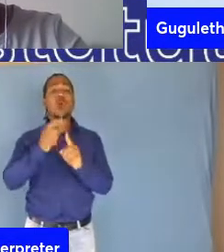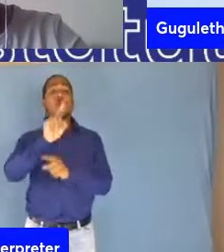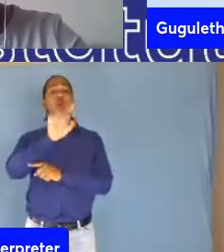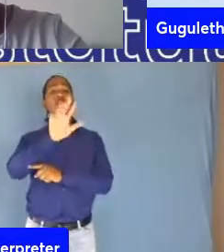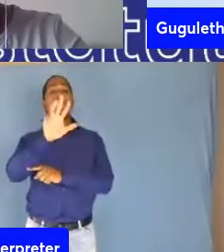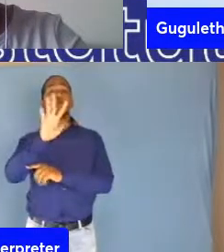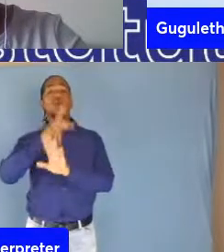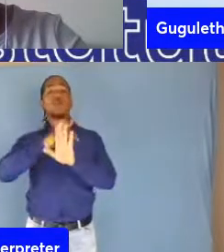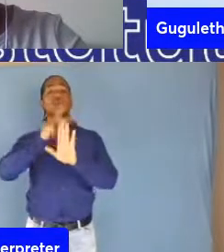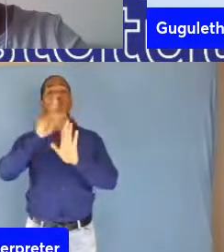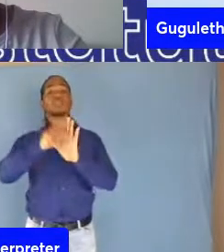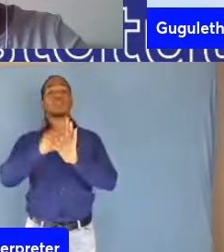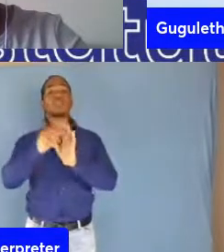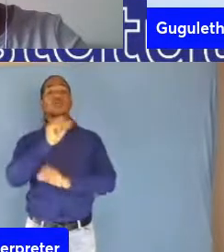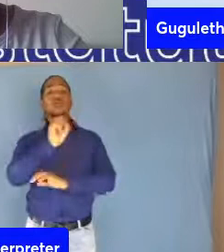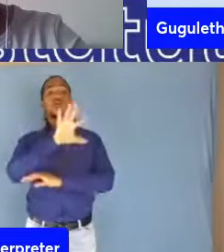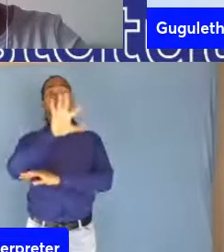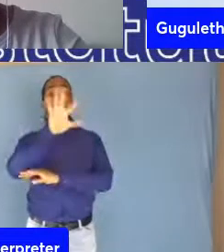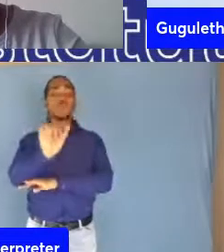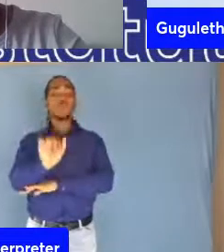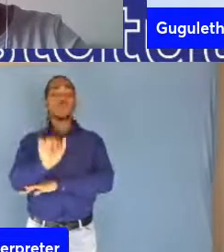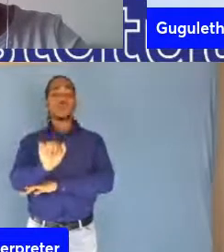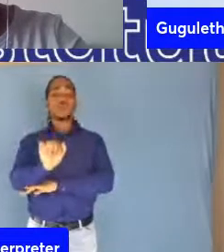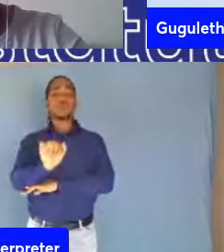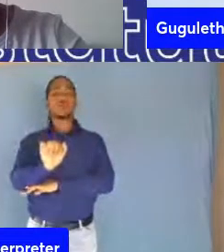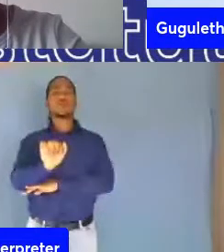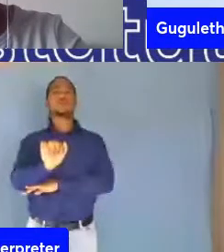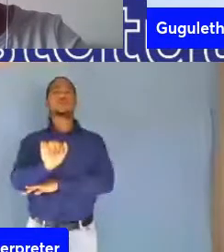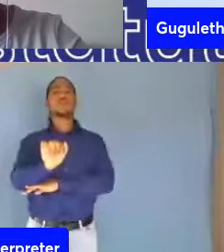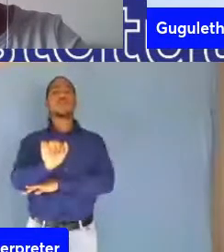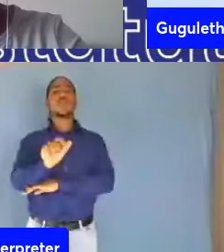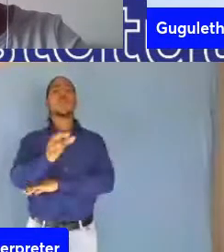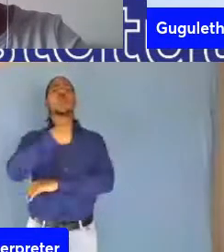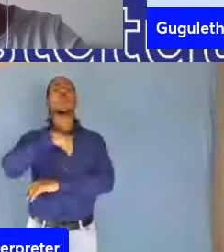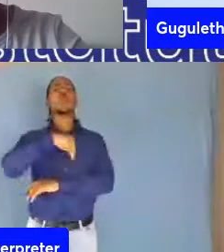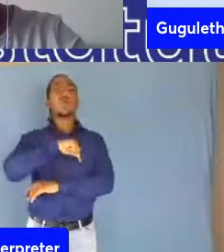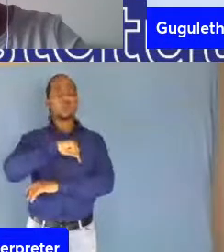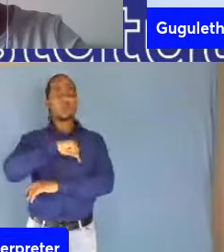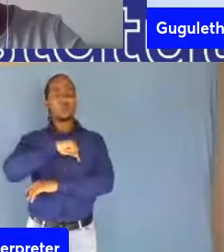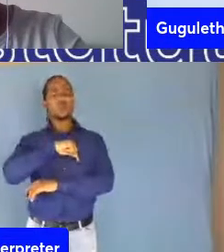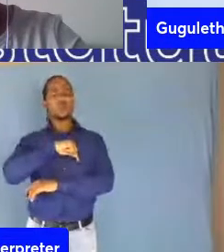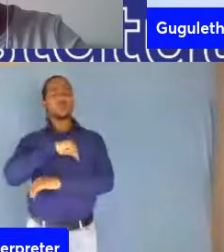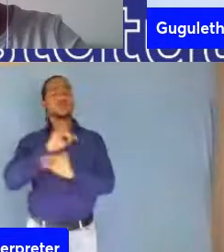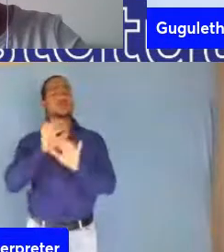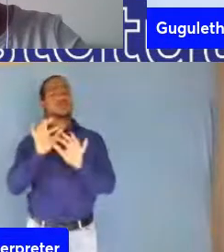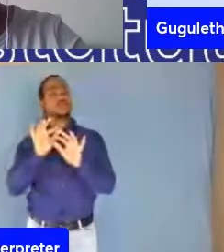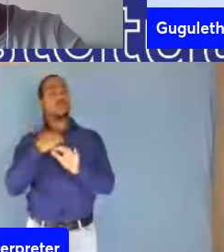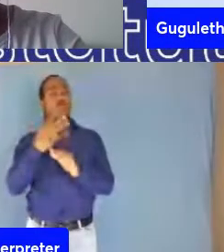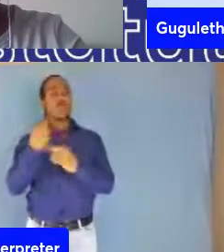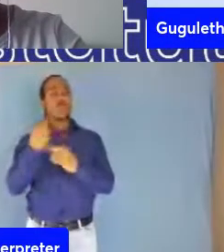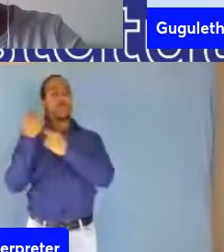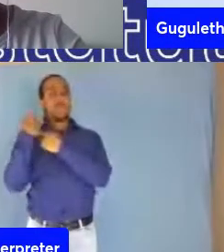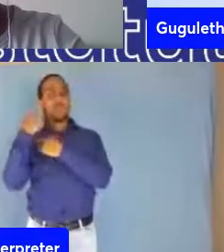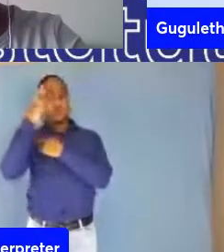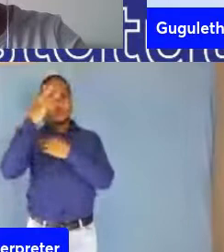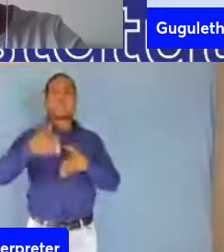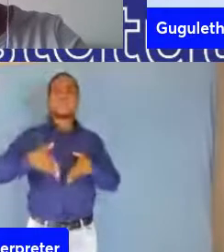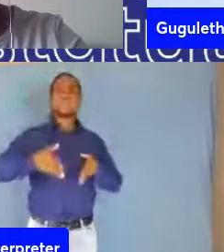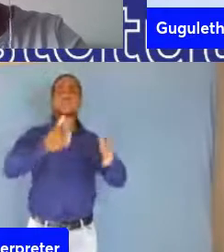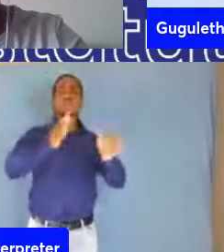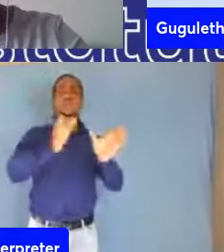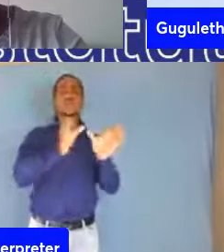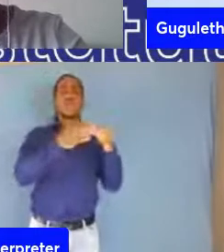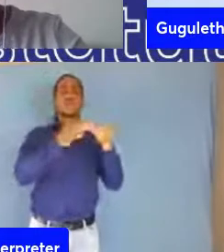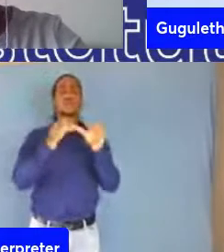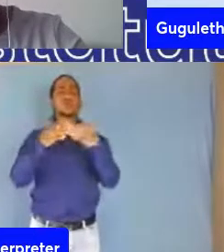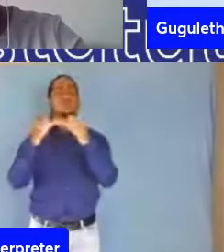our responsibilities. I mean, if you think about street committees, every street was responsible for whatever was